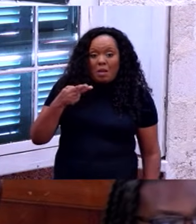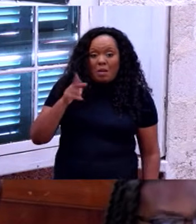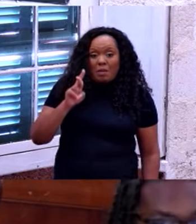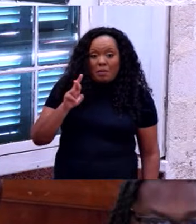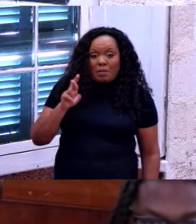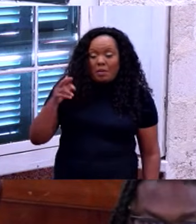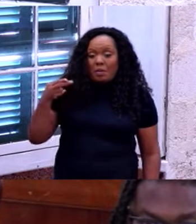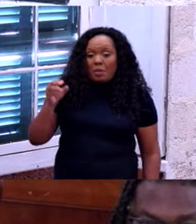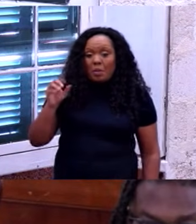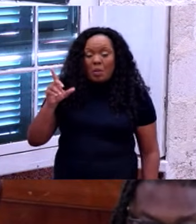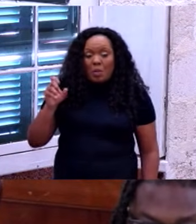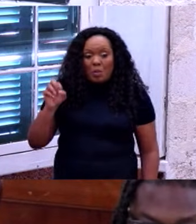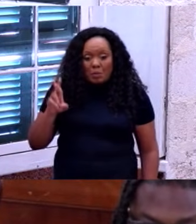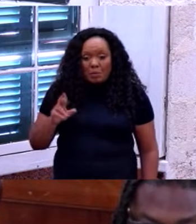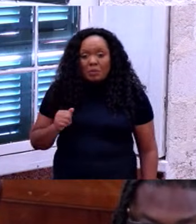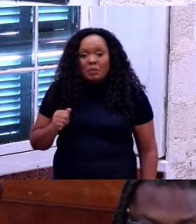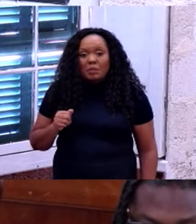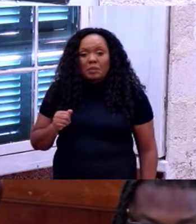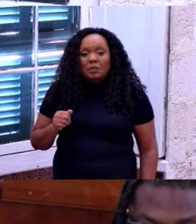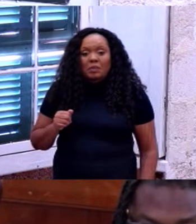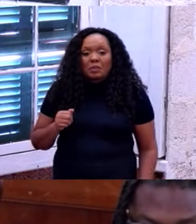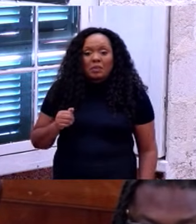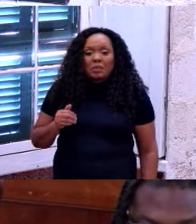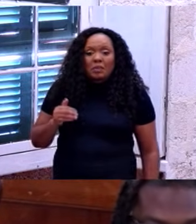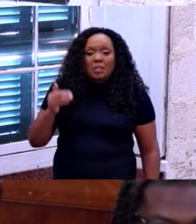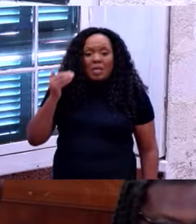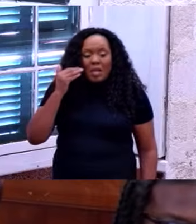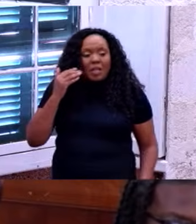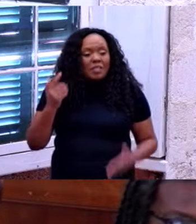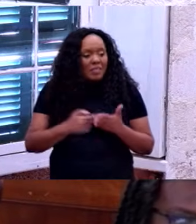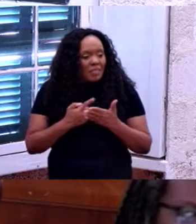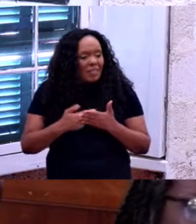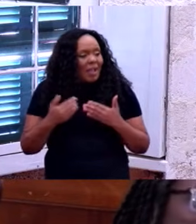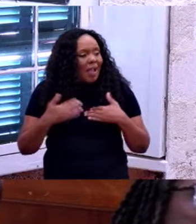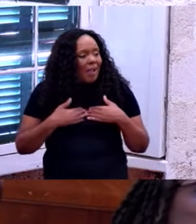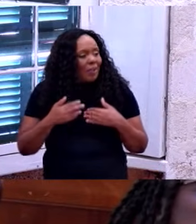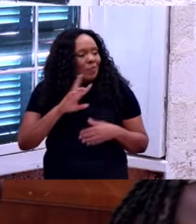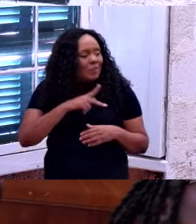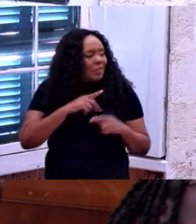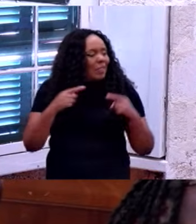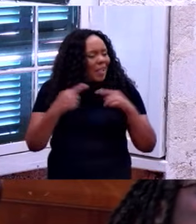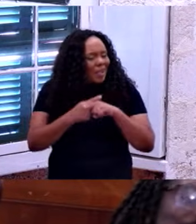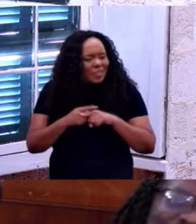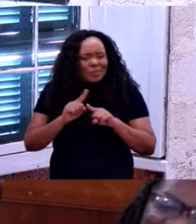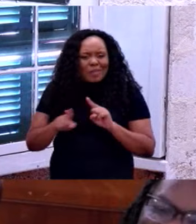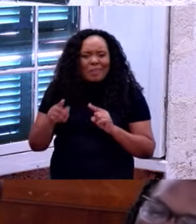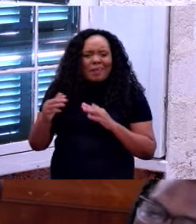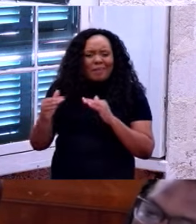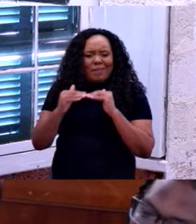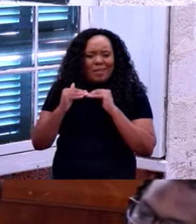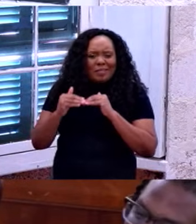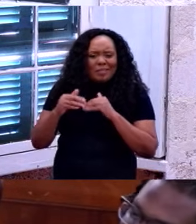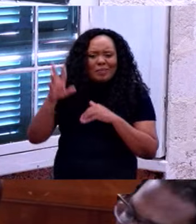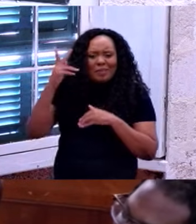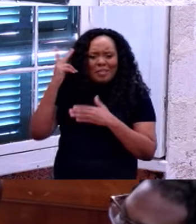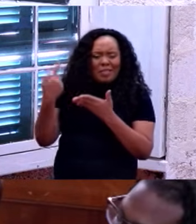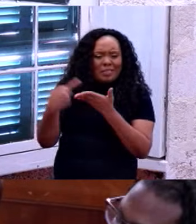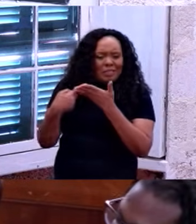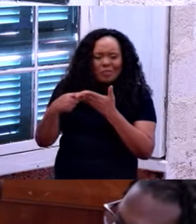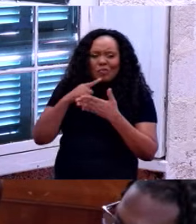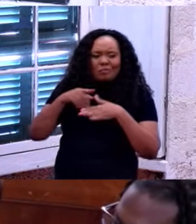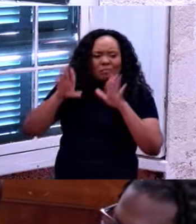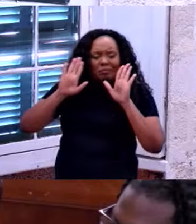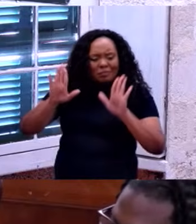minister, had your own personal clashes with the speaker. But in the fairness of the political debate, you were at the apex of the cutting